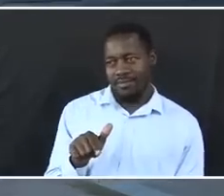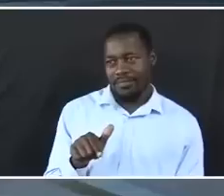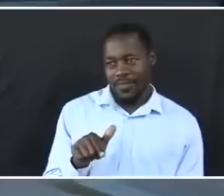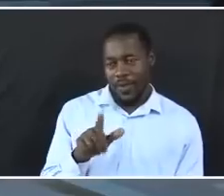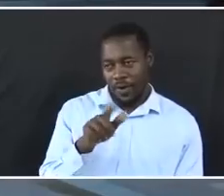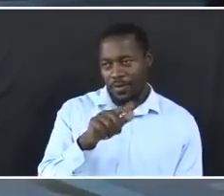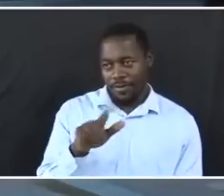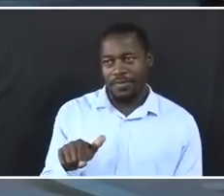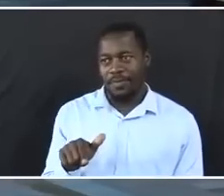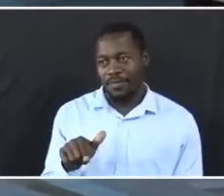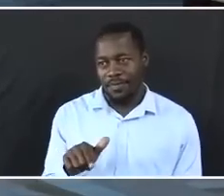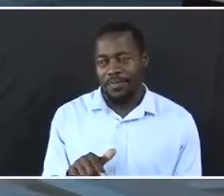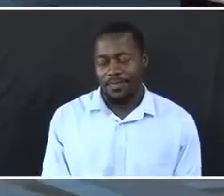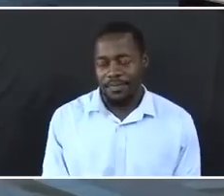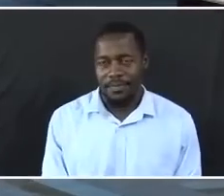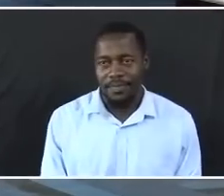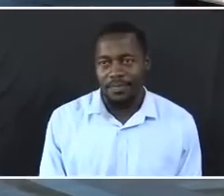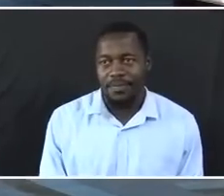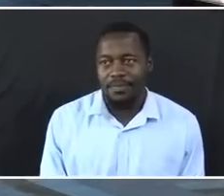They did.